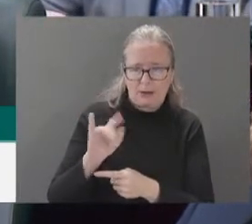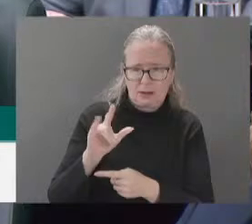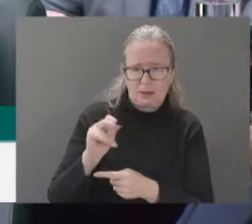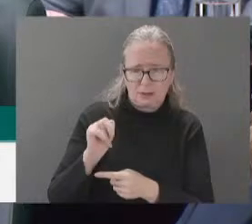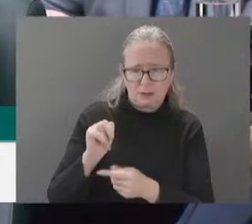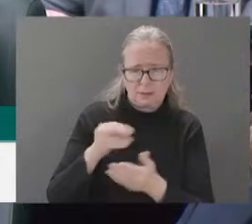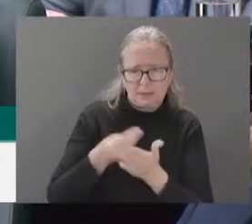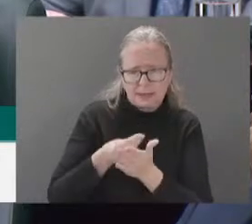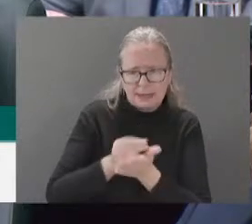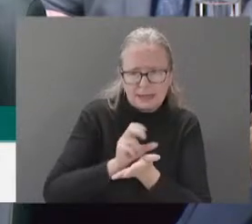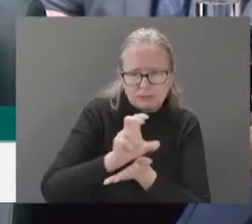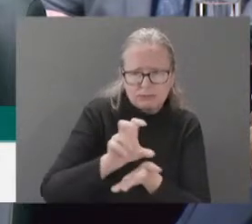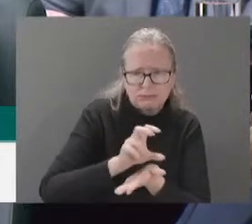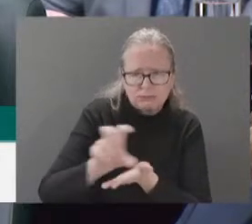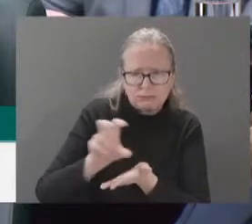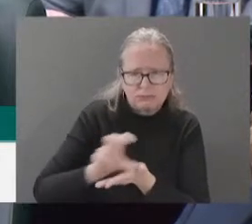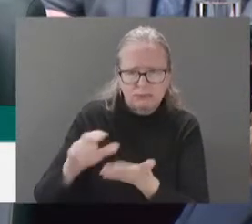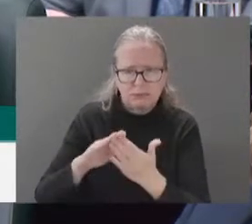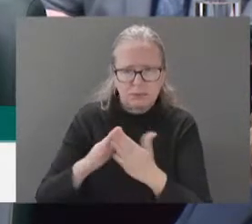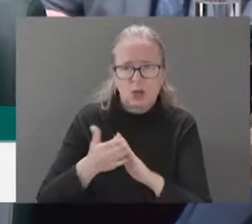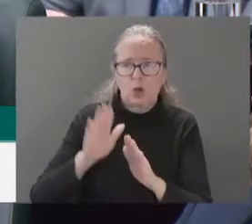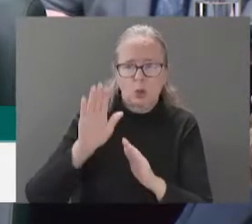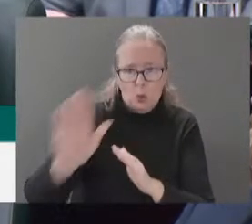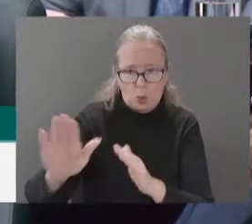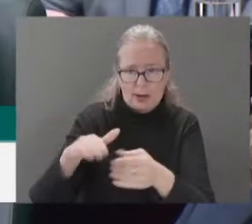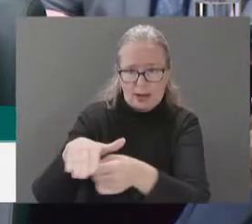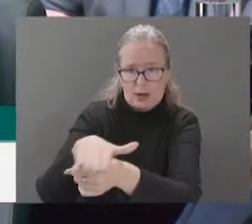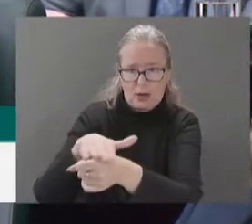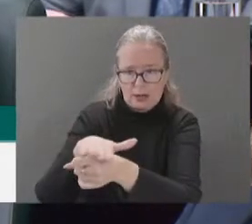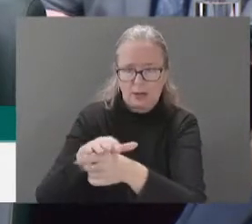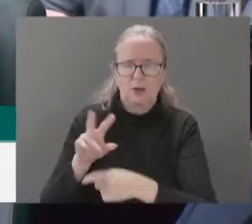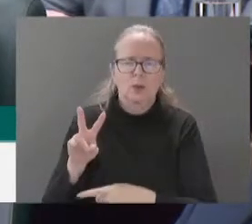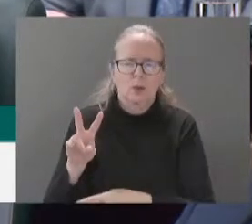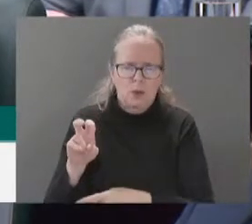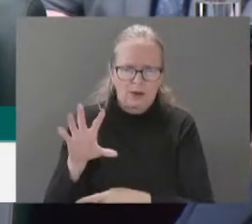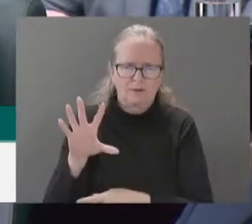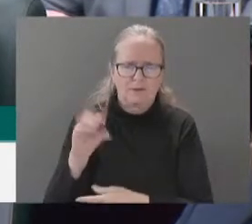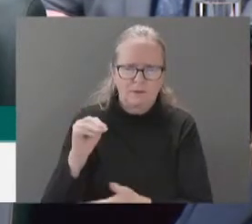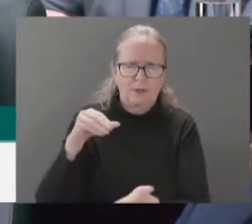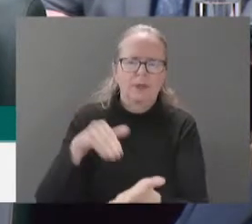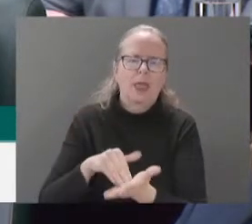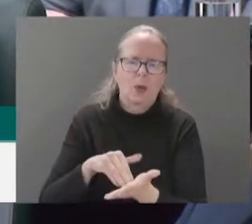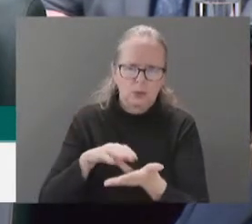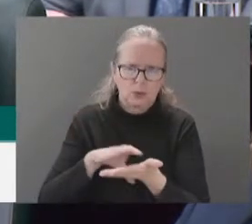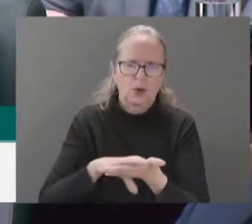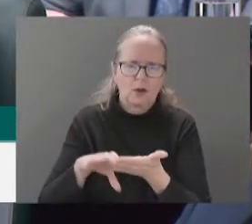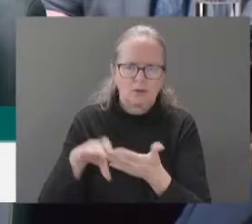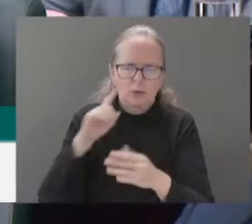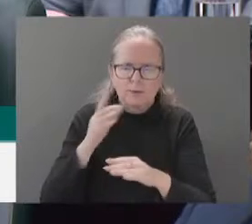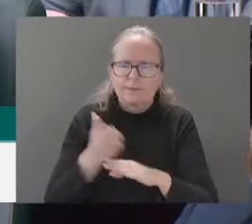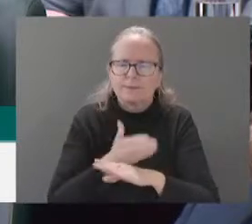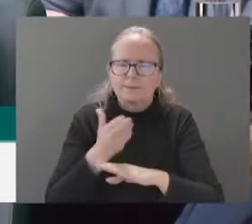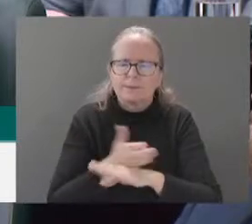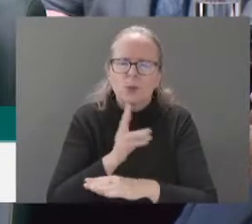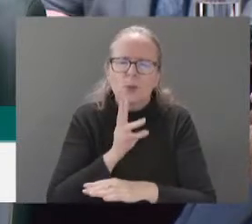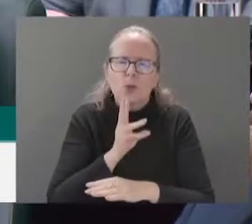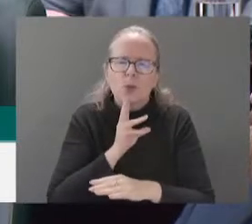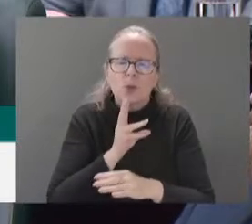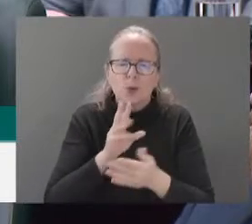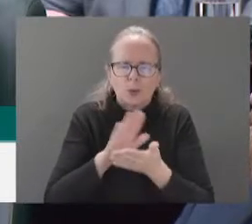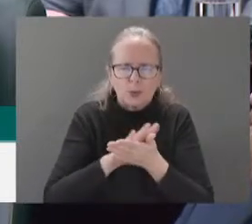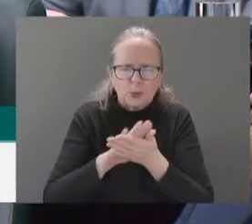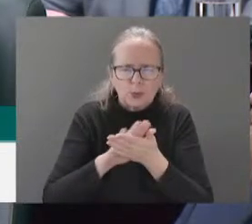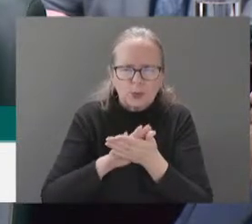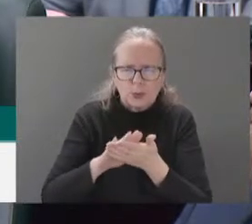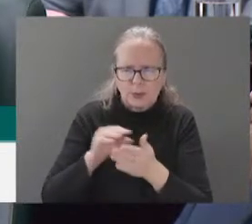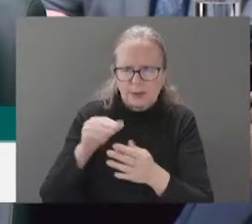is rting $250,000 directly is going to the upgrades of the water treatment plant in Strathmore but Mr Speaker with all this good work Alberton